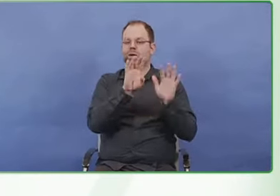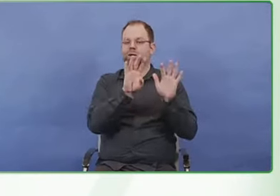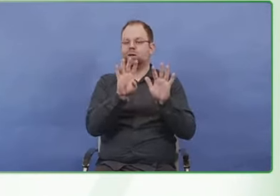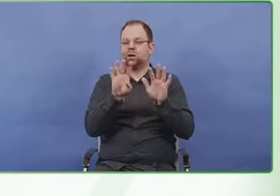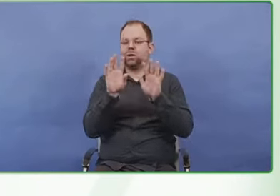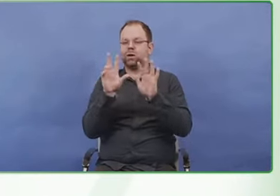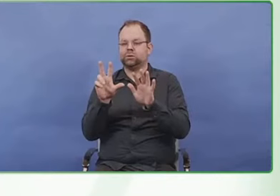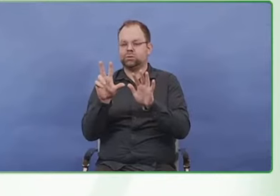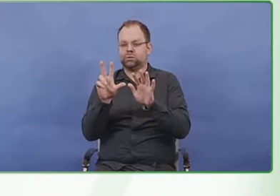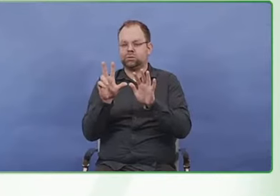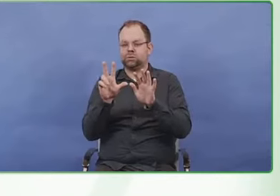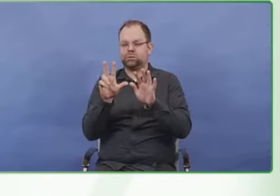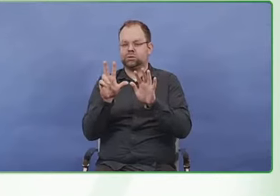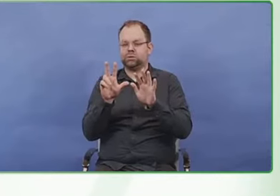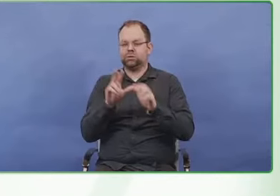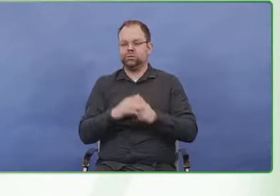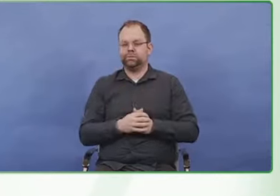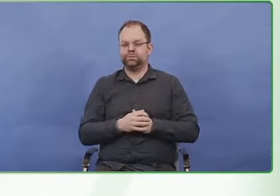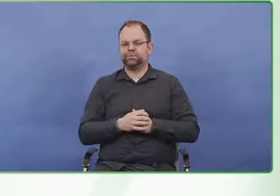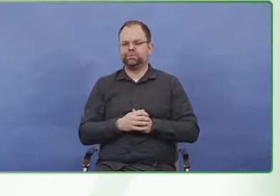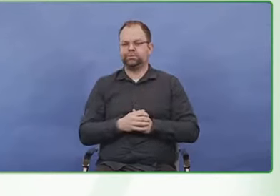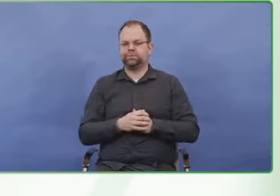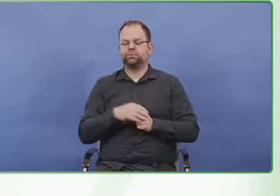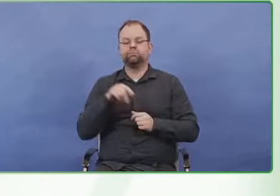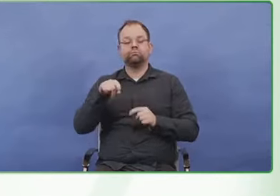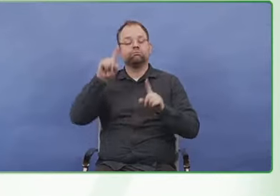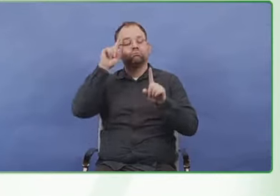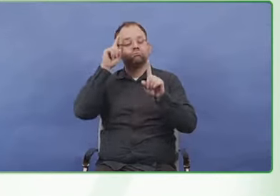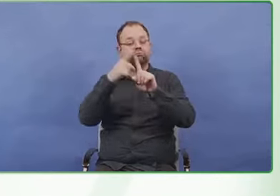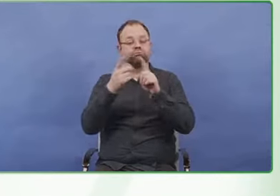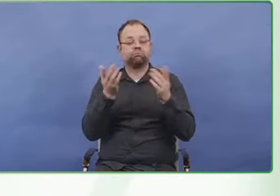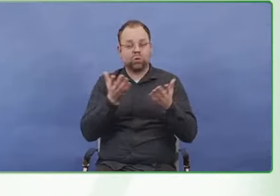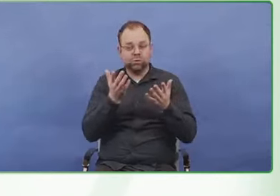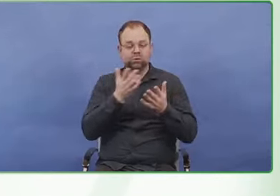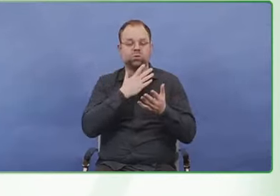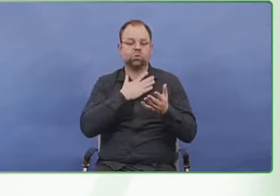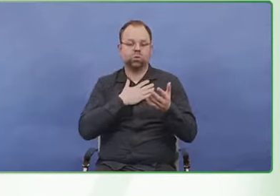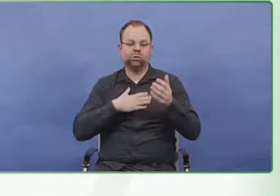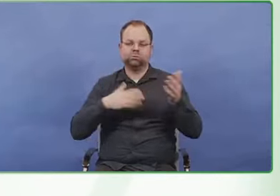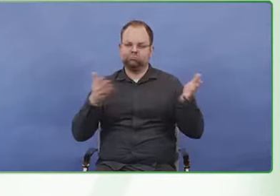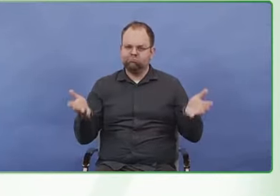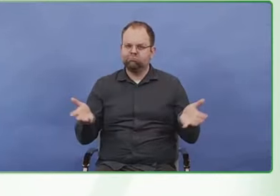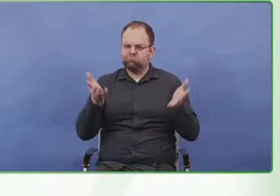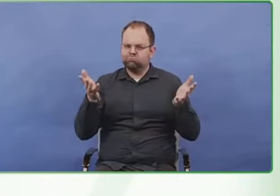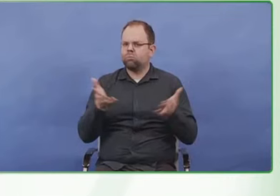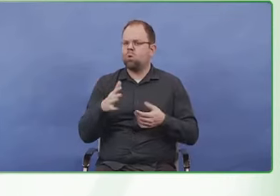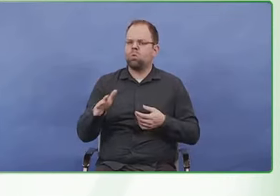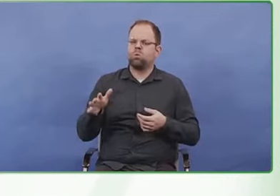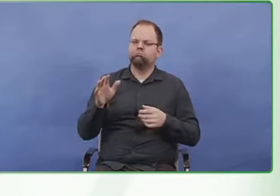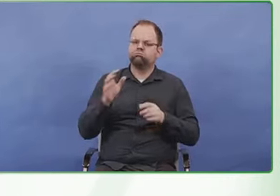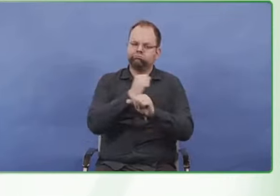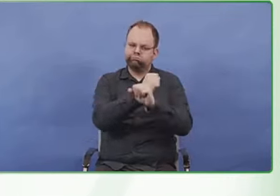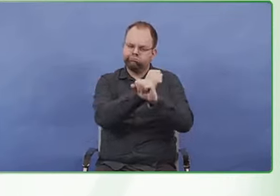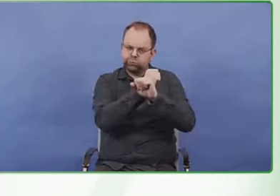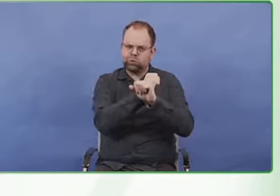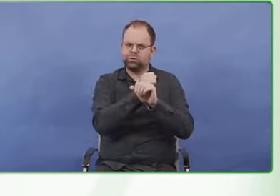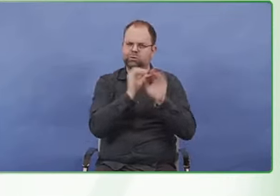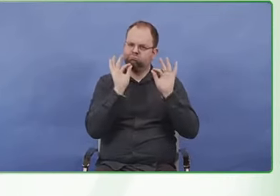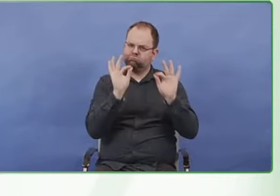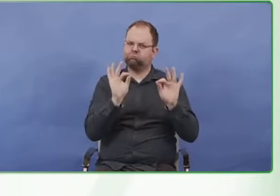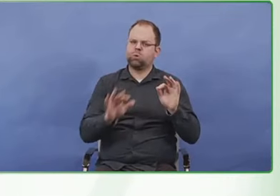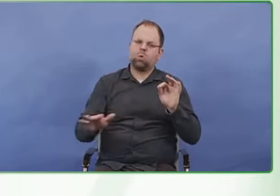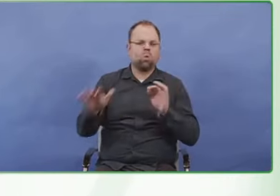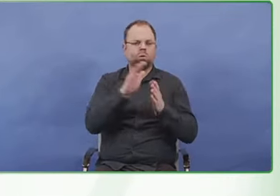responsibilities of this commission, which I'm currently heading, and with the vision and the purpose to ensure that all people with disabilities in